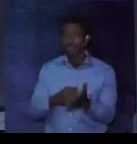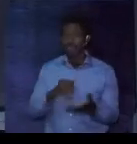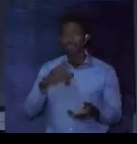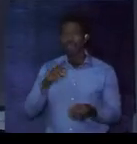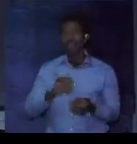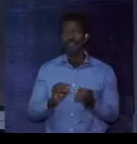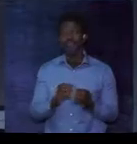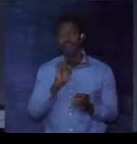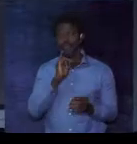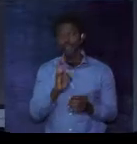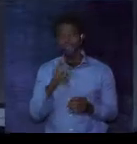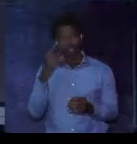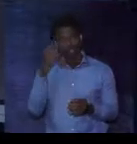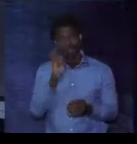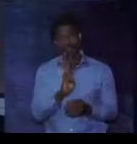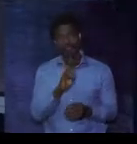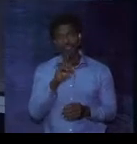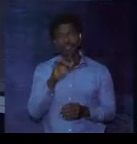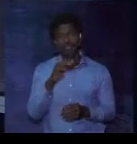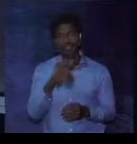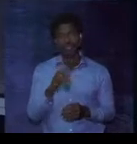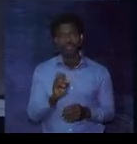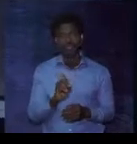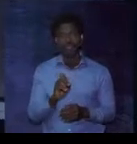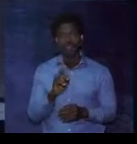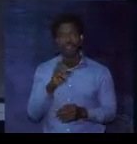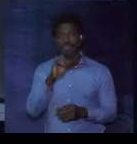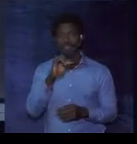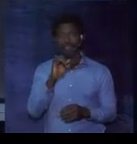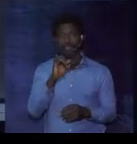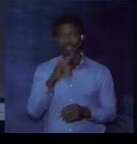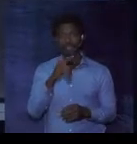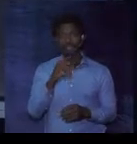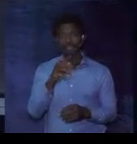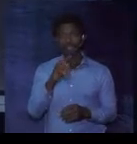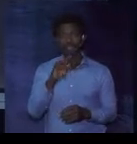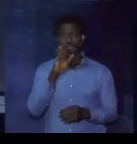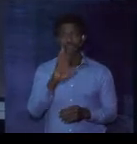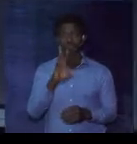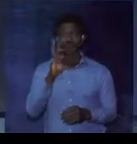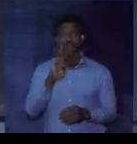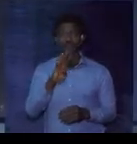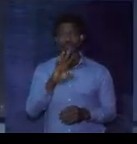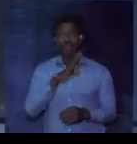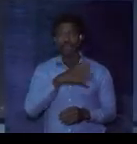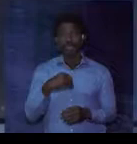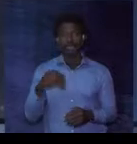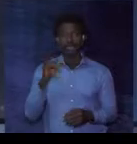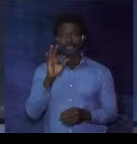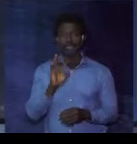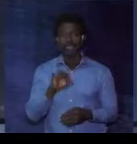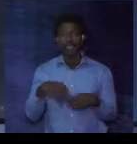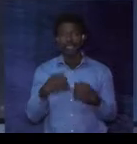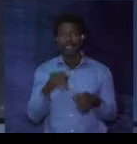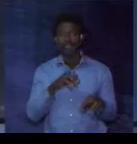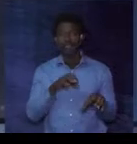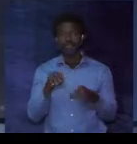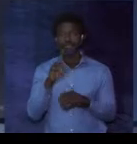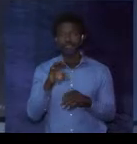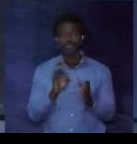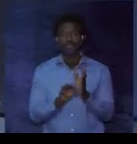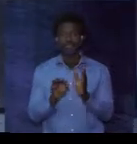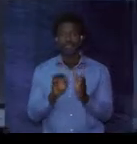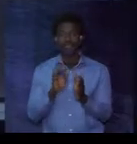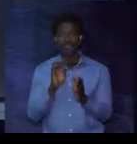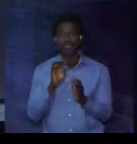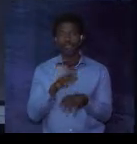The number is made up of 4 digits: 5, 6, 4, and 9. So how do you call this